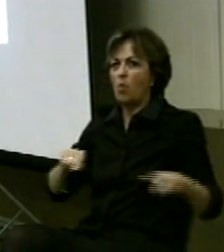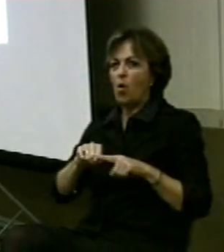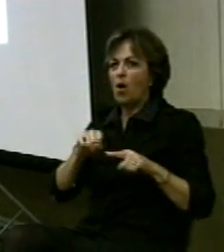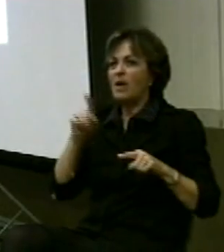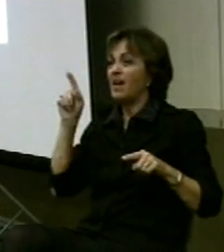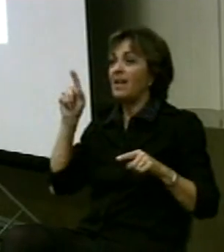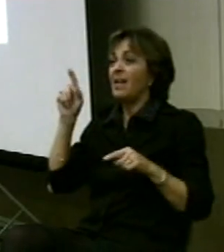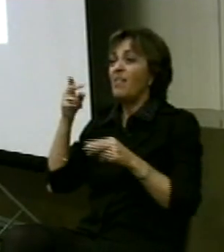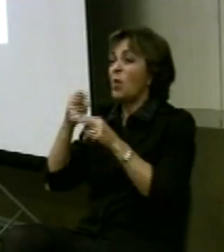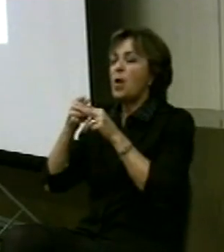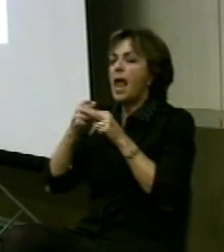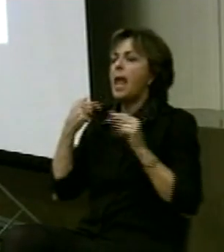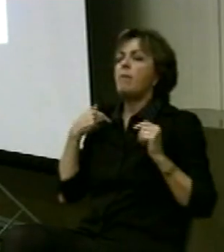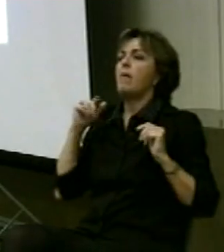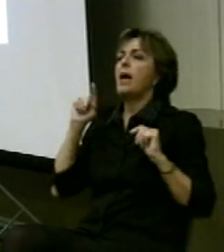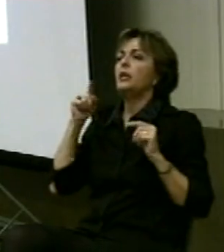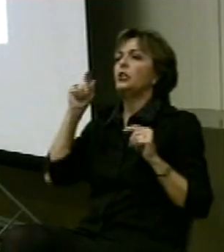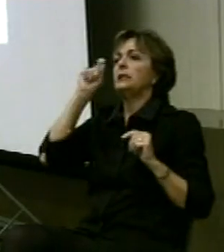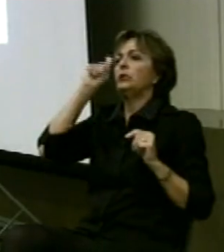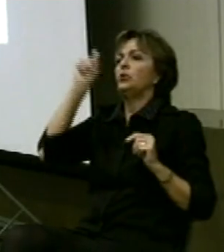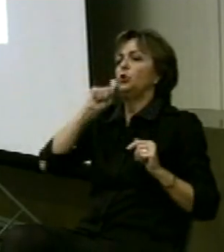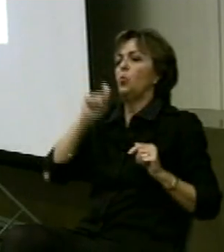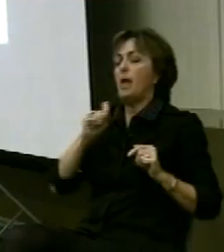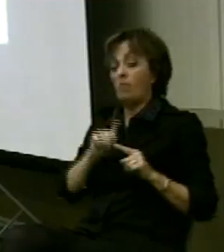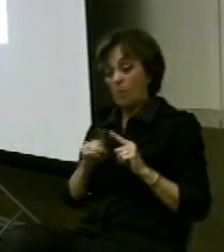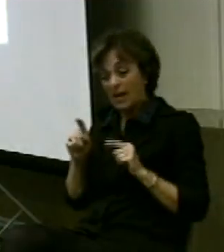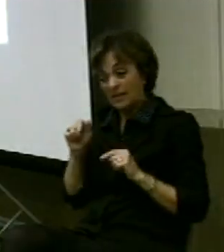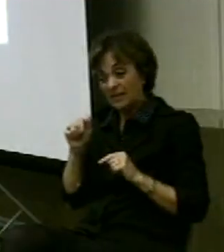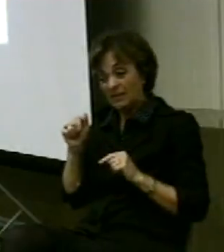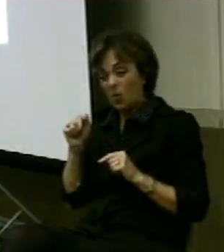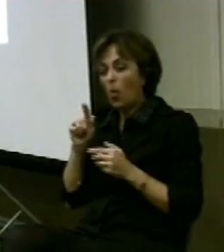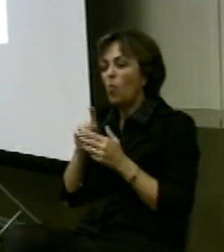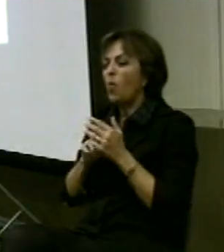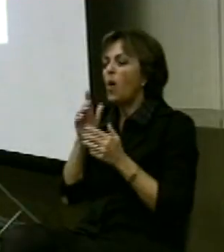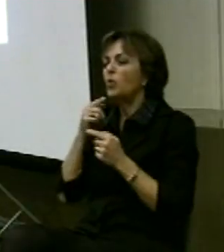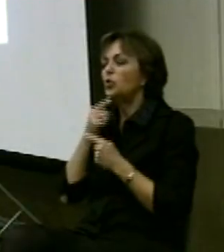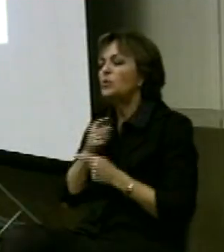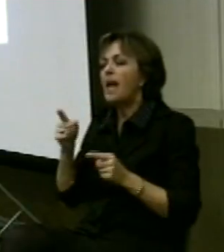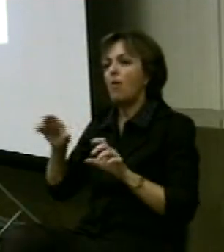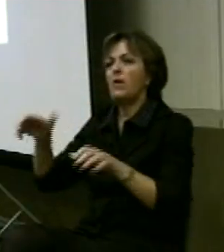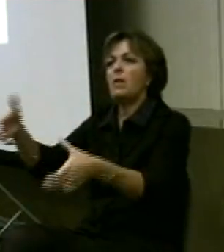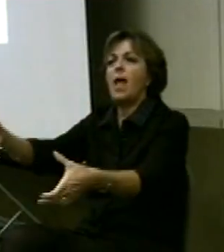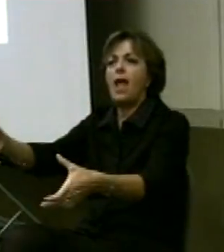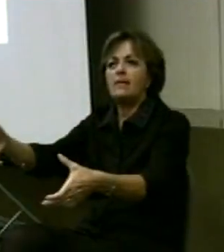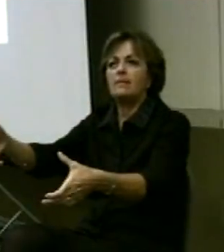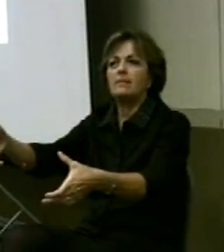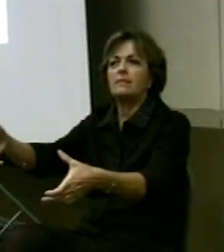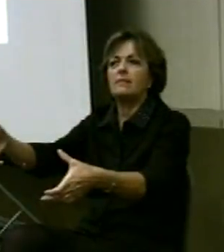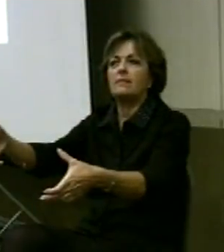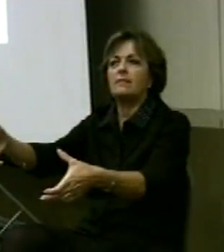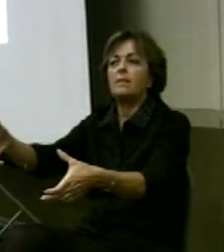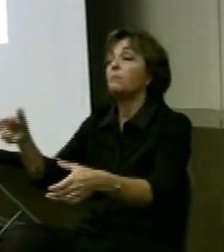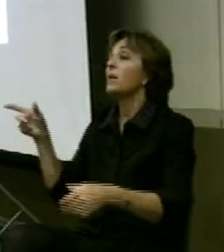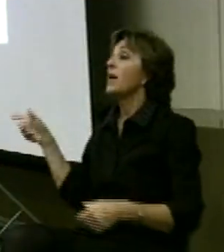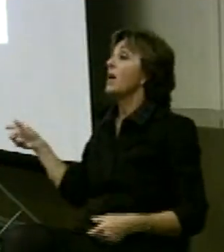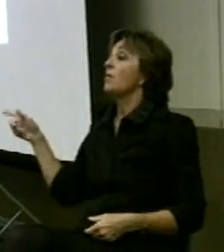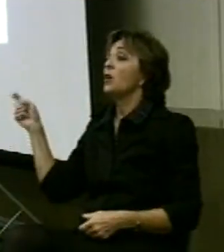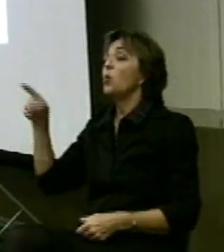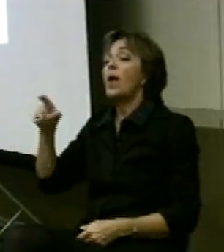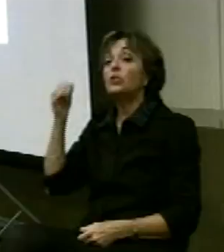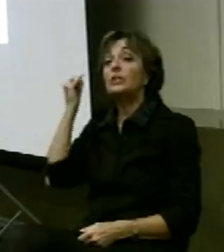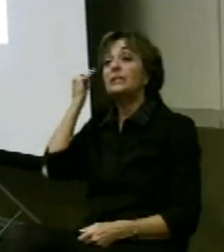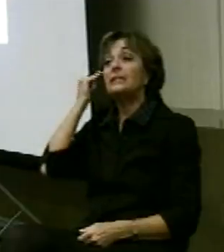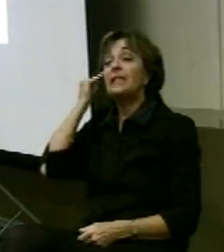I'll just do it. But is there anything else that you would say to the class to kind of... The question is, if it's